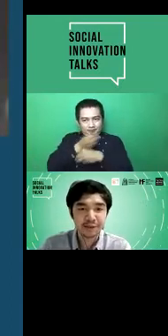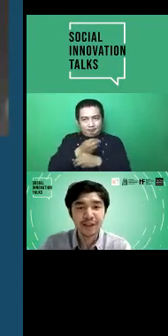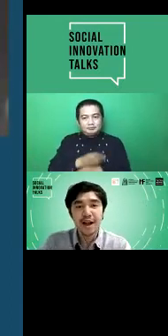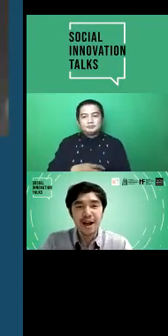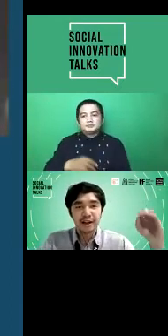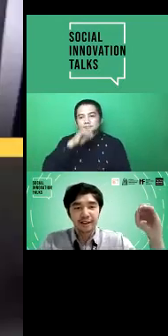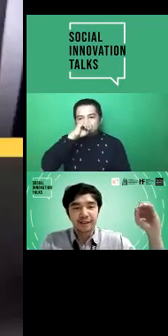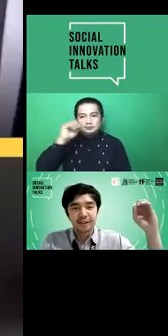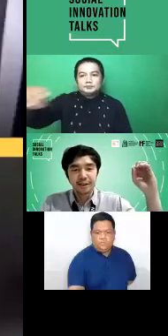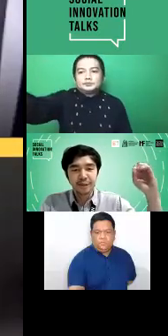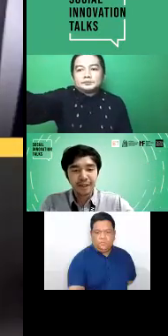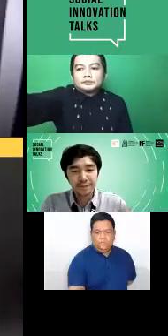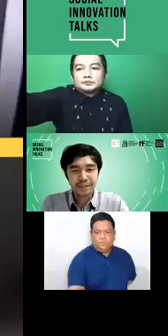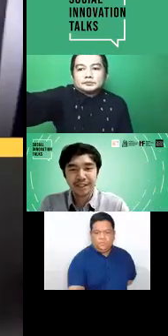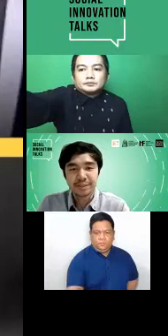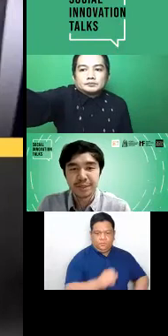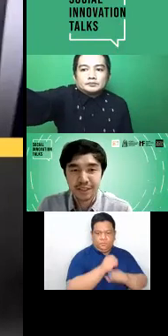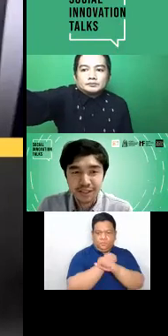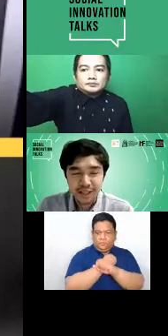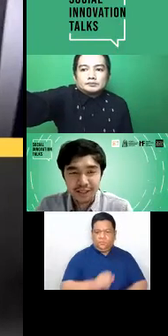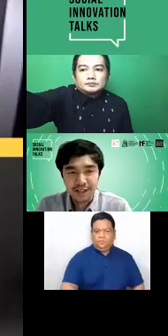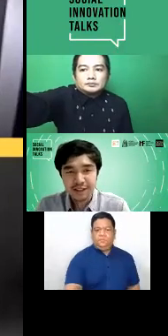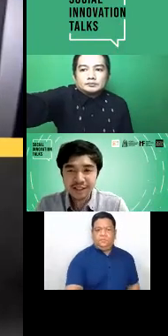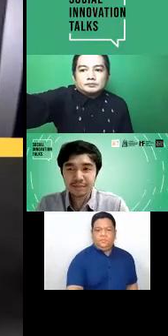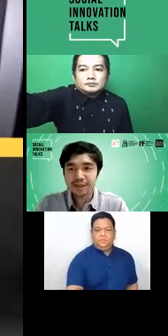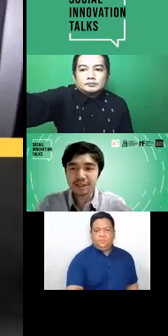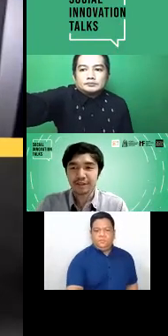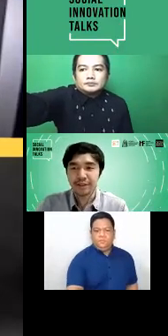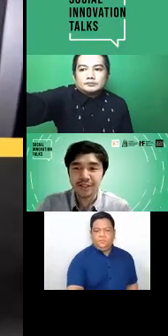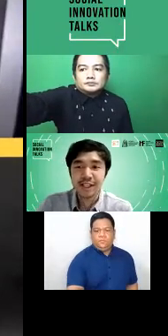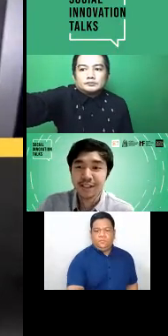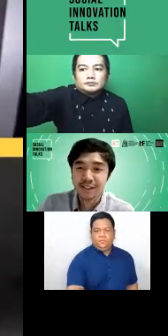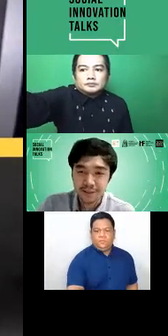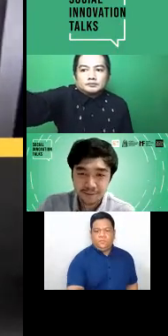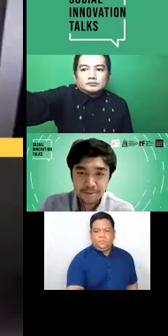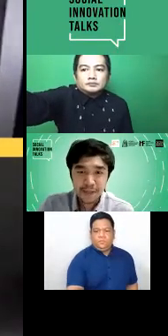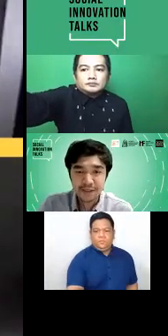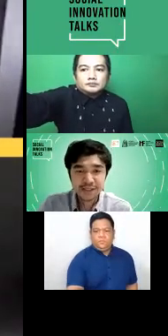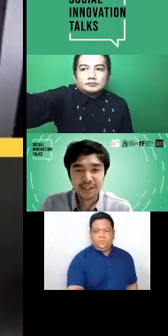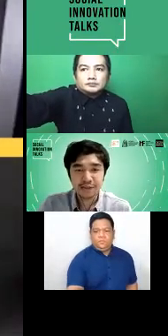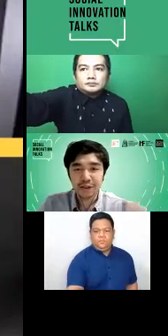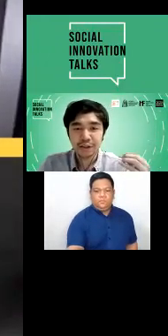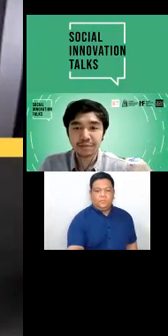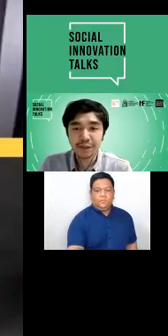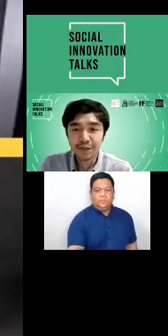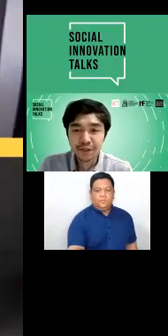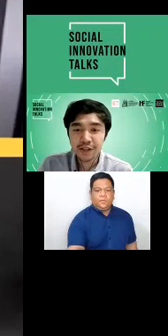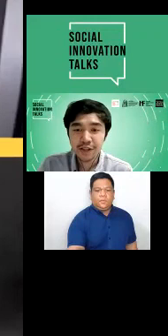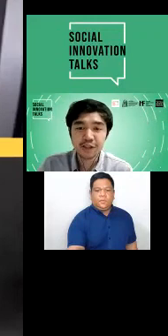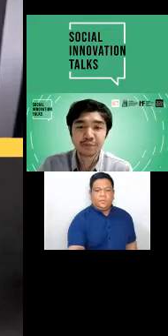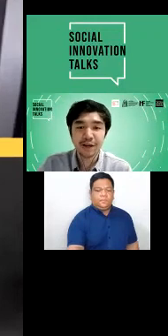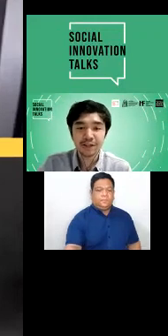Now, when it comes to CNC machines, and this is something you'll hear often, CNC, this stands for